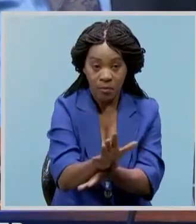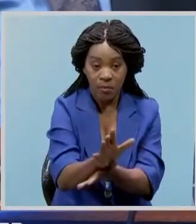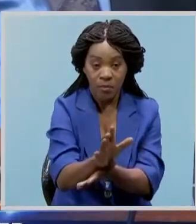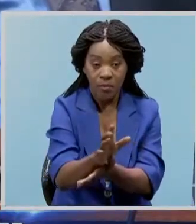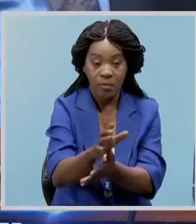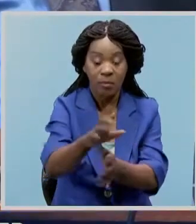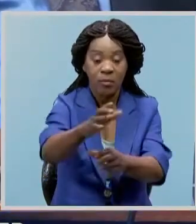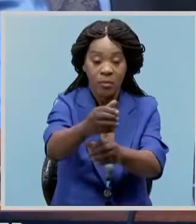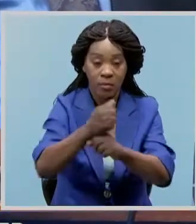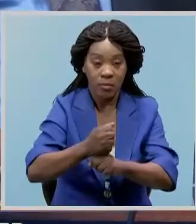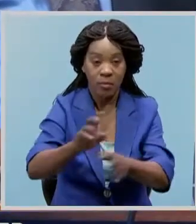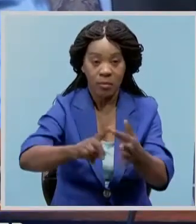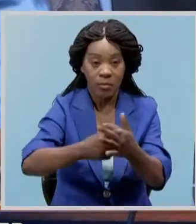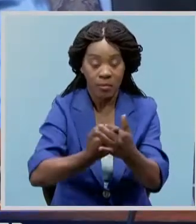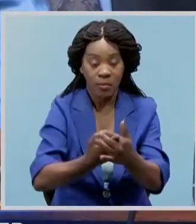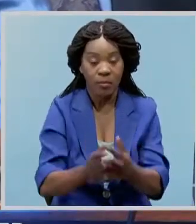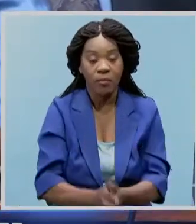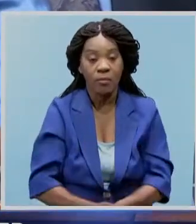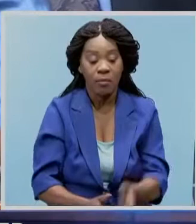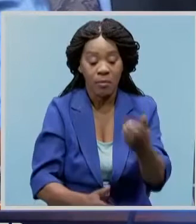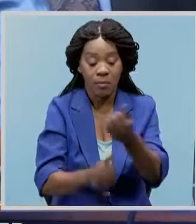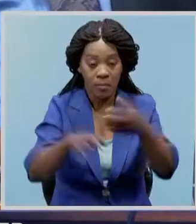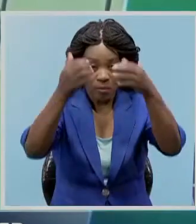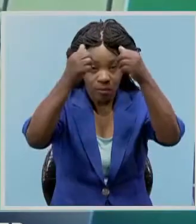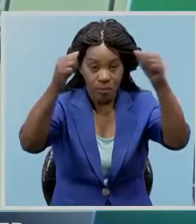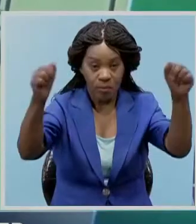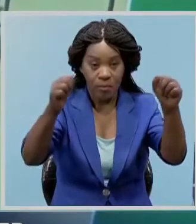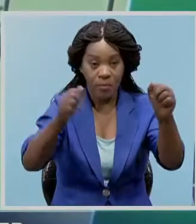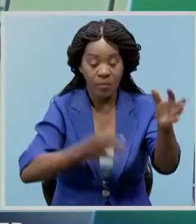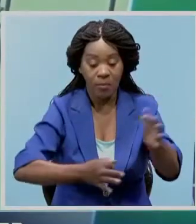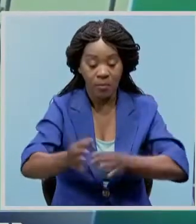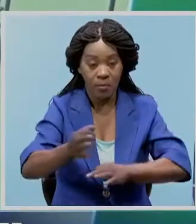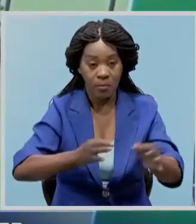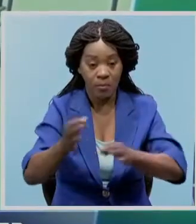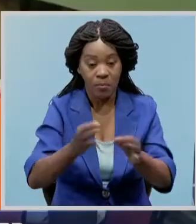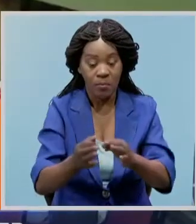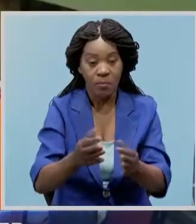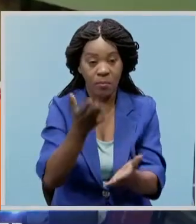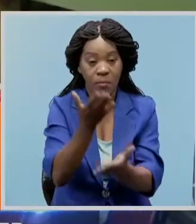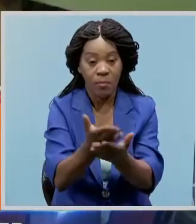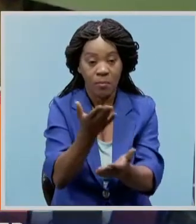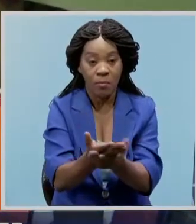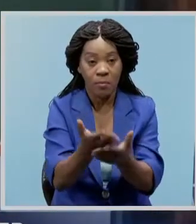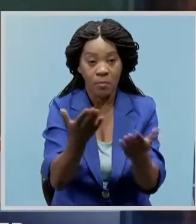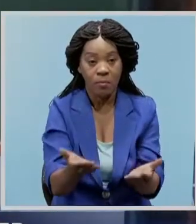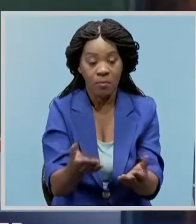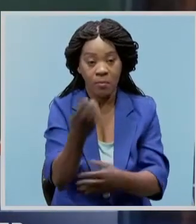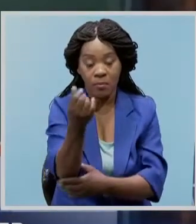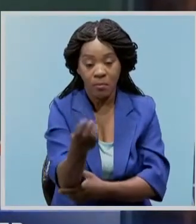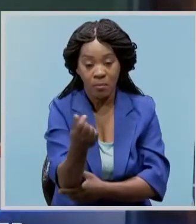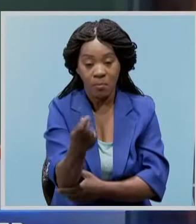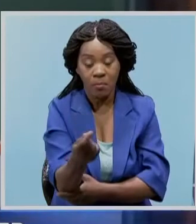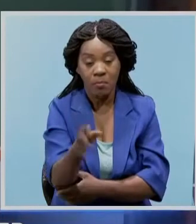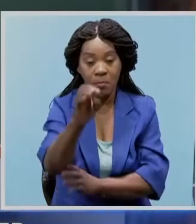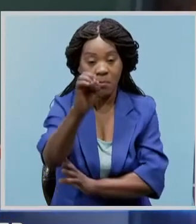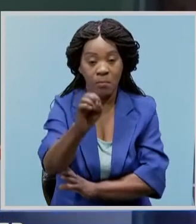it. Mrs. WINA explained to parliamentarians the proposed nomination fees for candidates by the